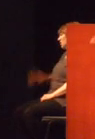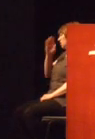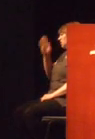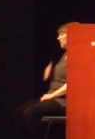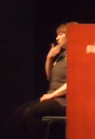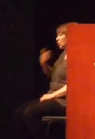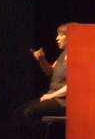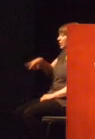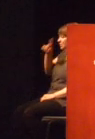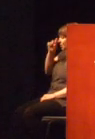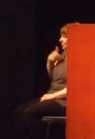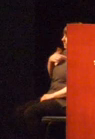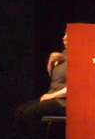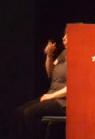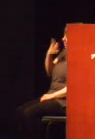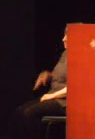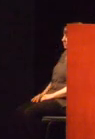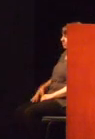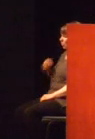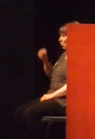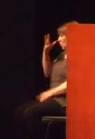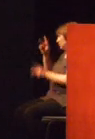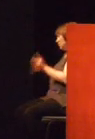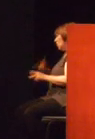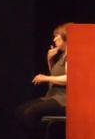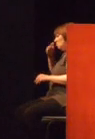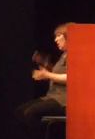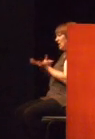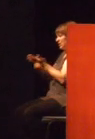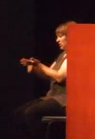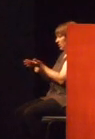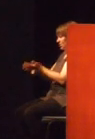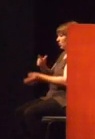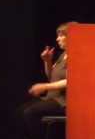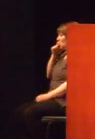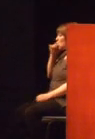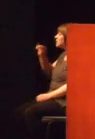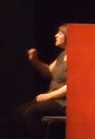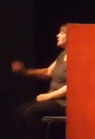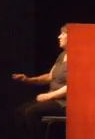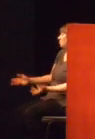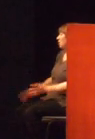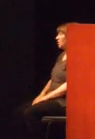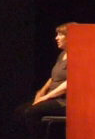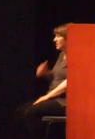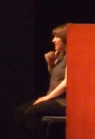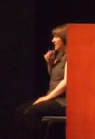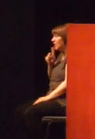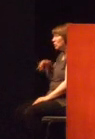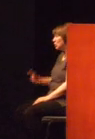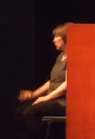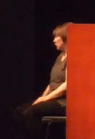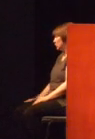because I'm white, and white people are just doomed to be bad at talking about racism. People of color, no matter what they say, is right. And that's actually not the case,